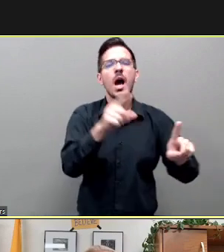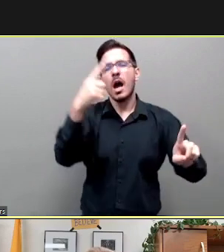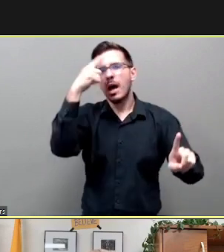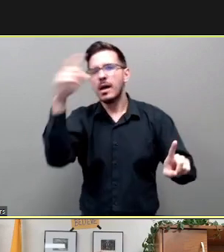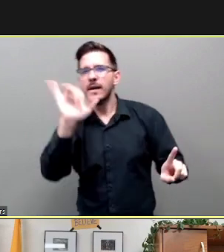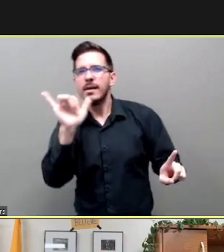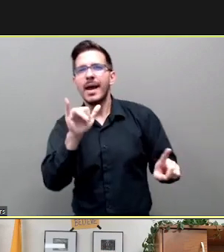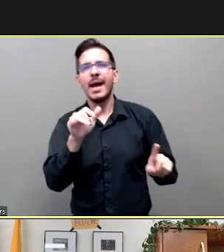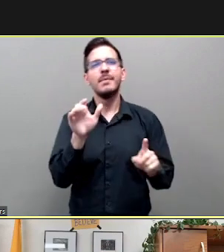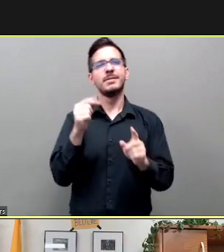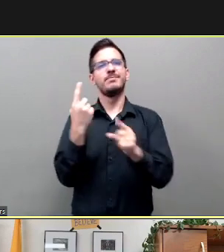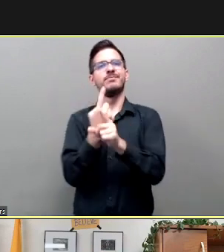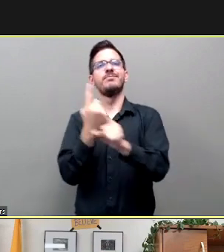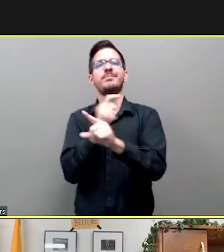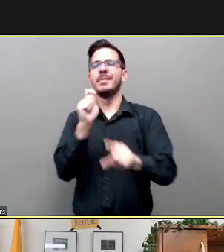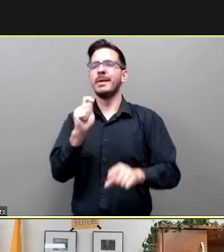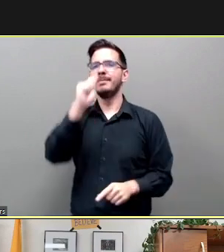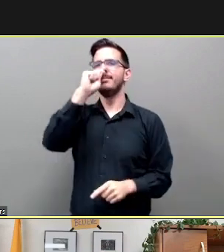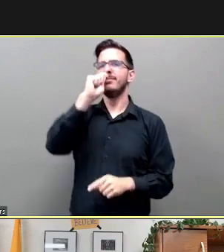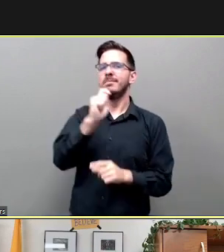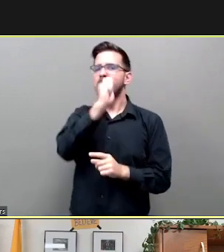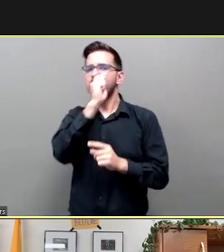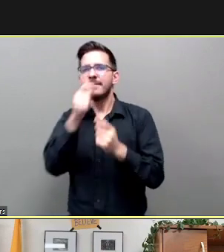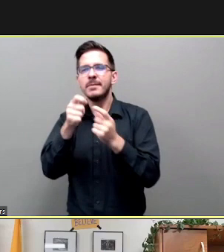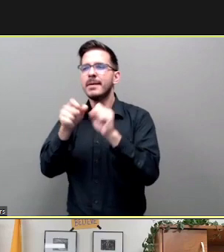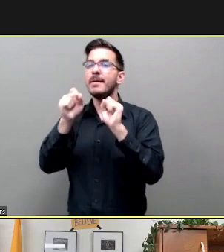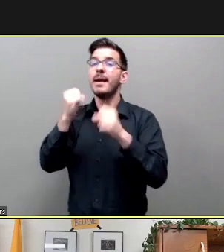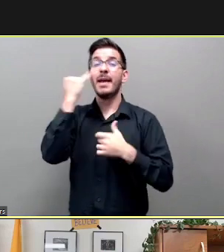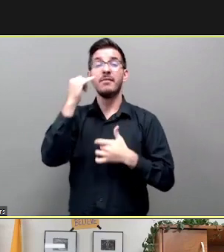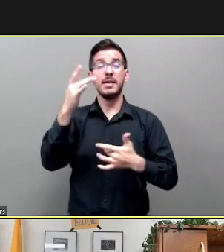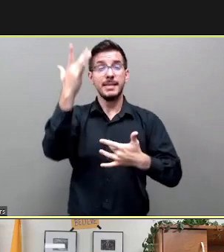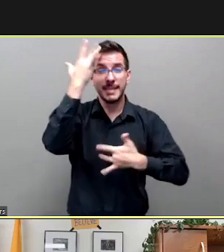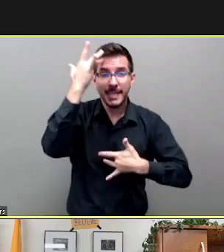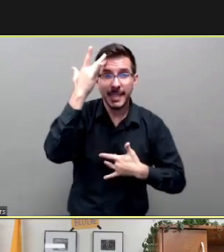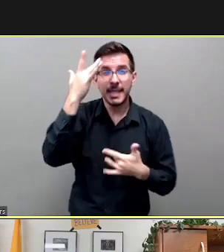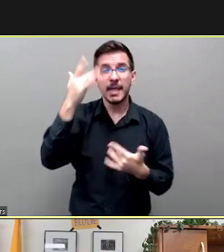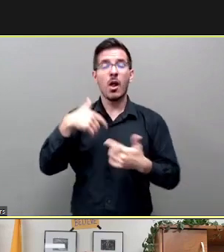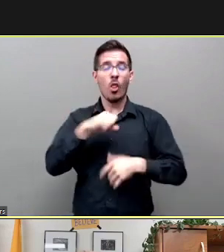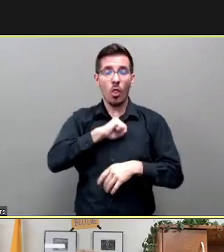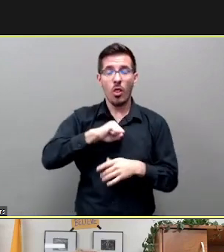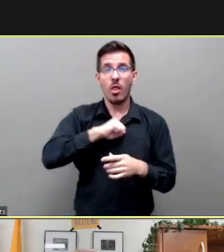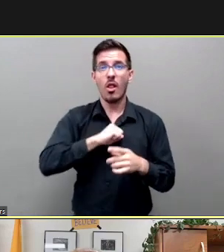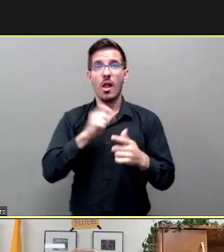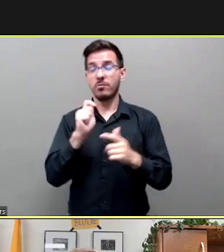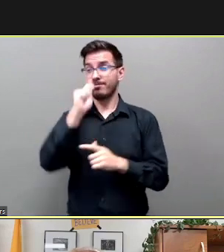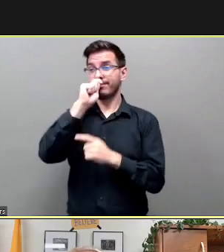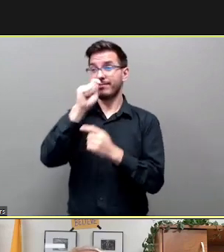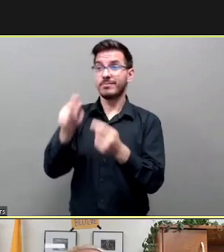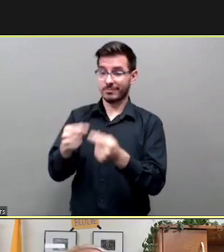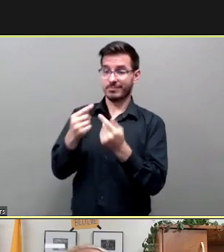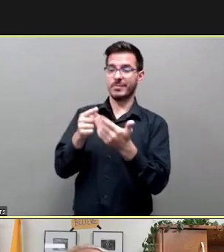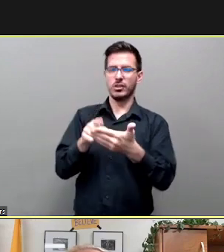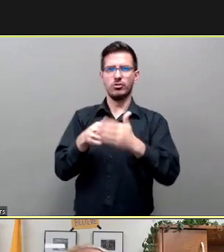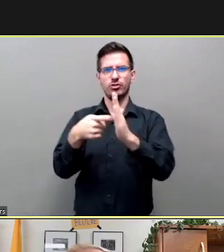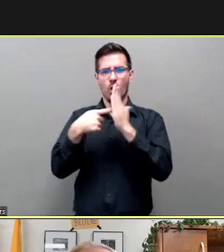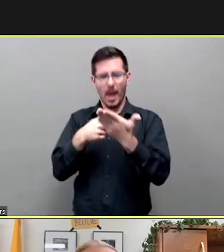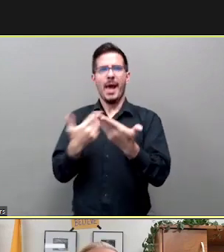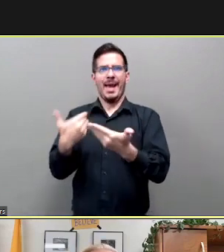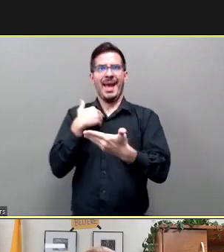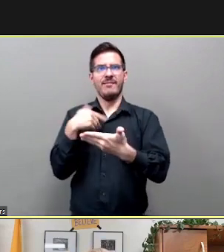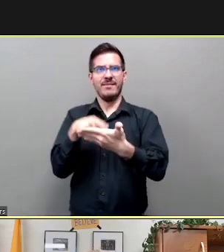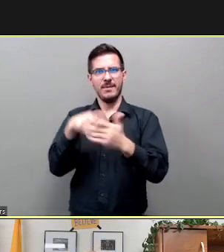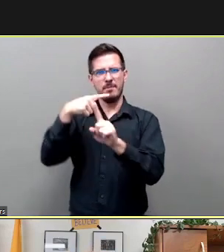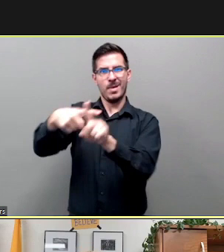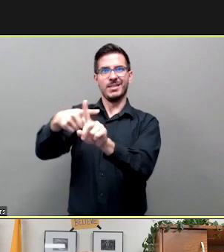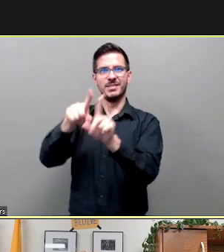where if it can be positive and you're having symptoms, and you'll have a positive test. But